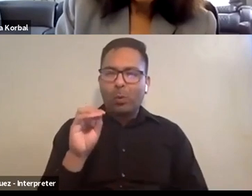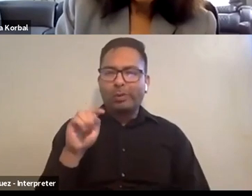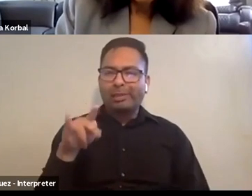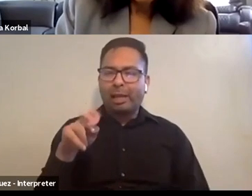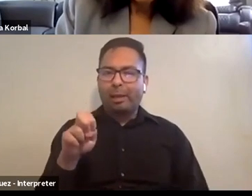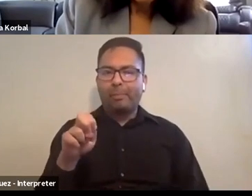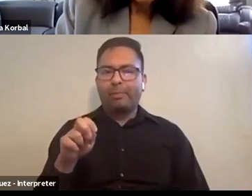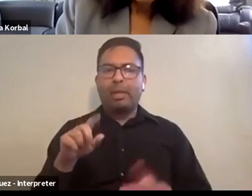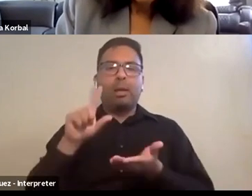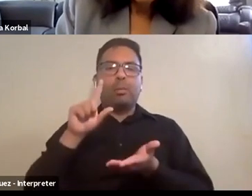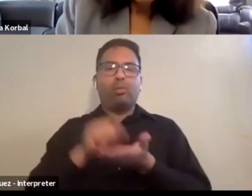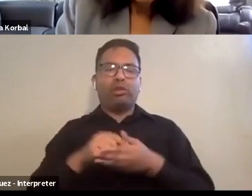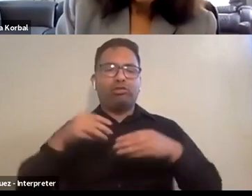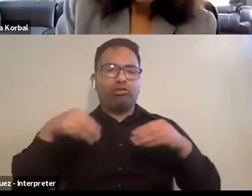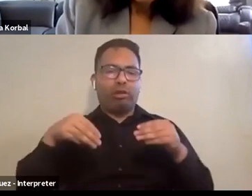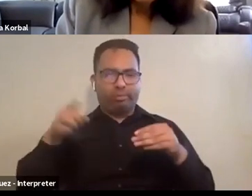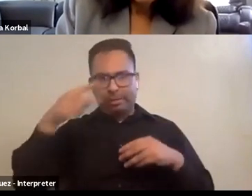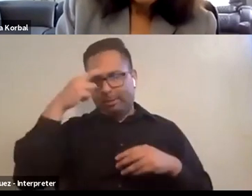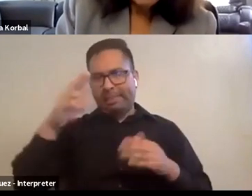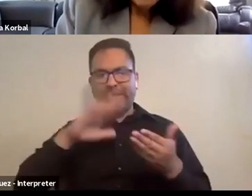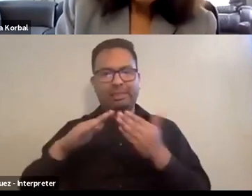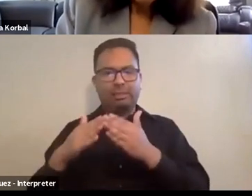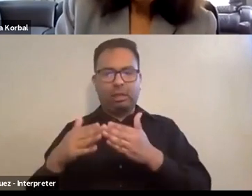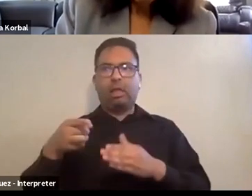Mexico City. When they made the film about El Cordon,